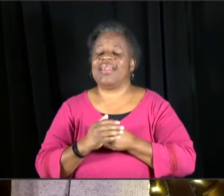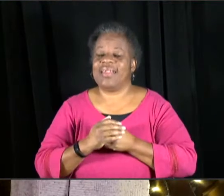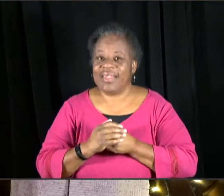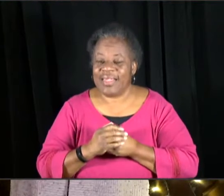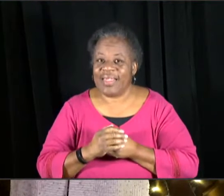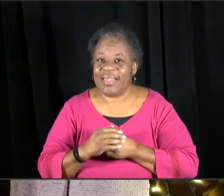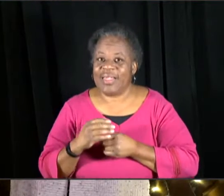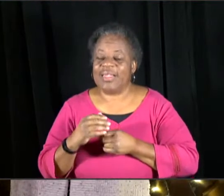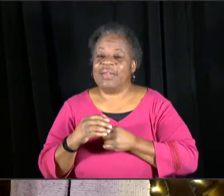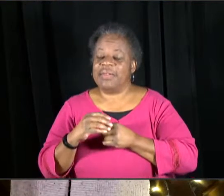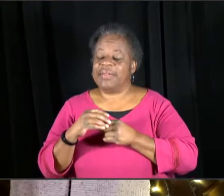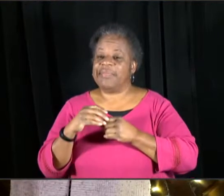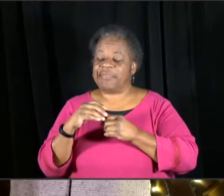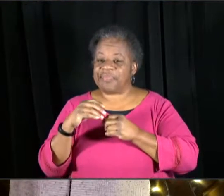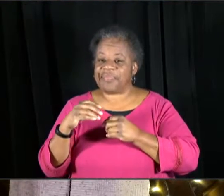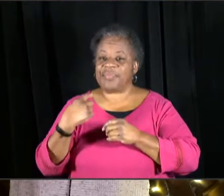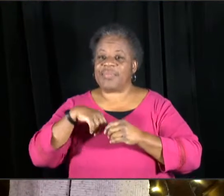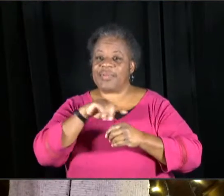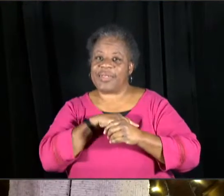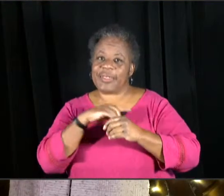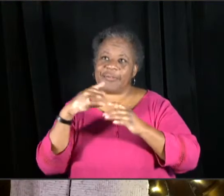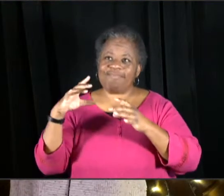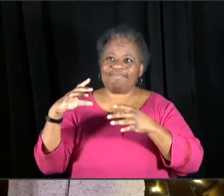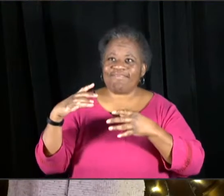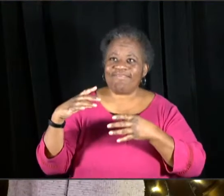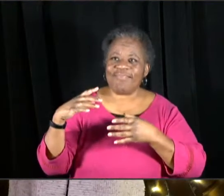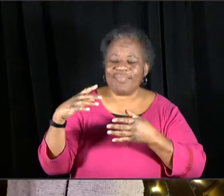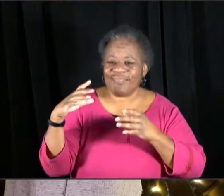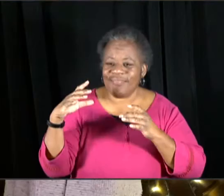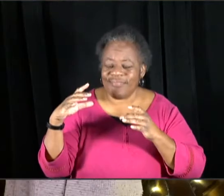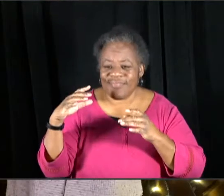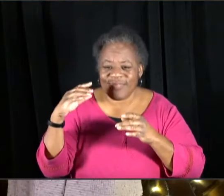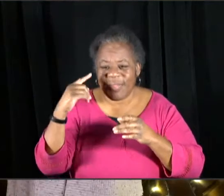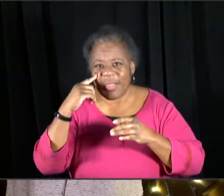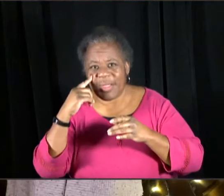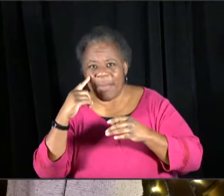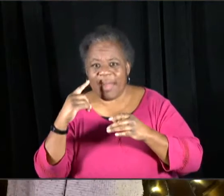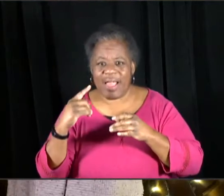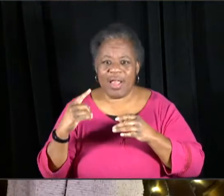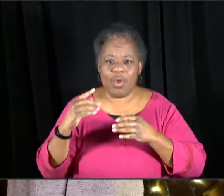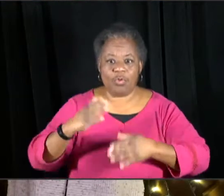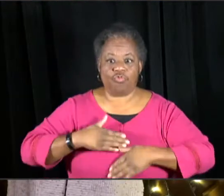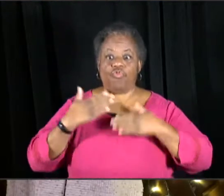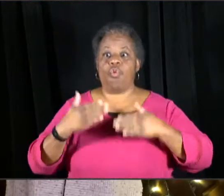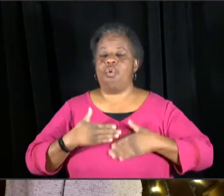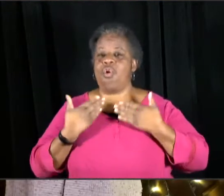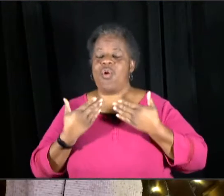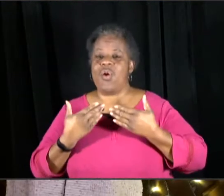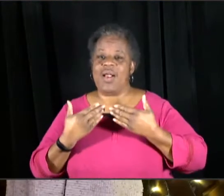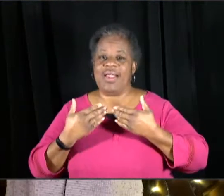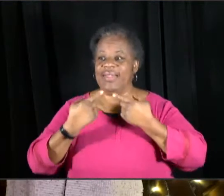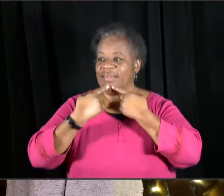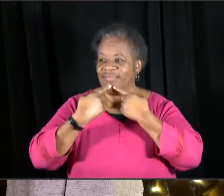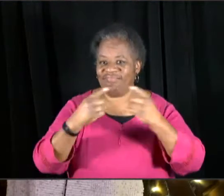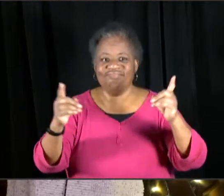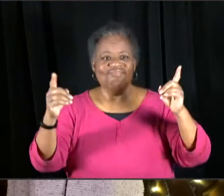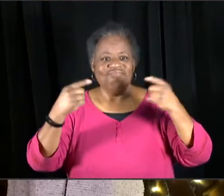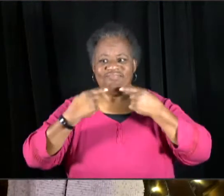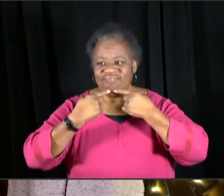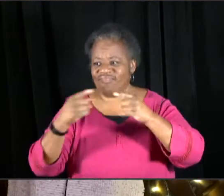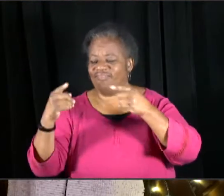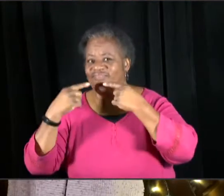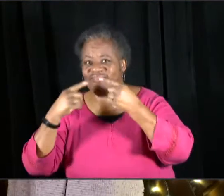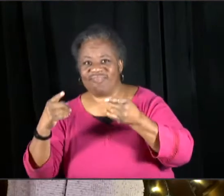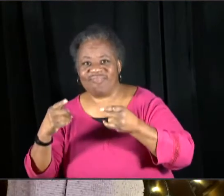we embrace the invitation to repeat the sounding joy. So grab a hot beverage, get comfortable,